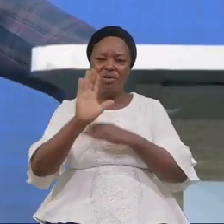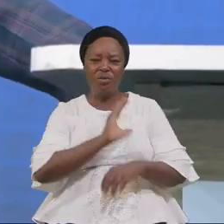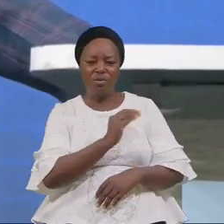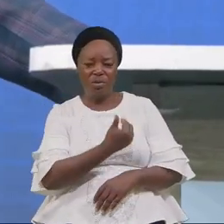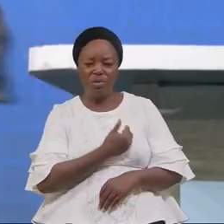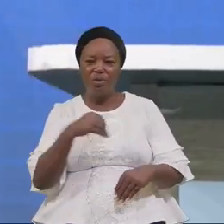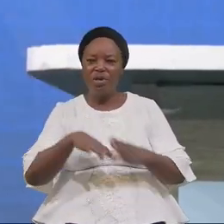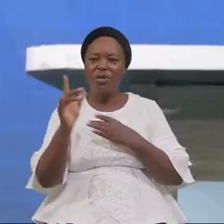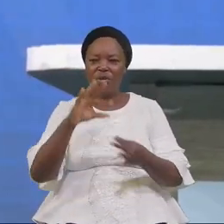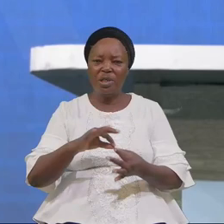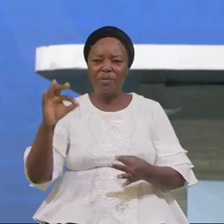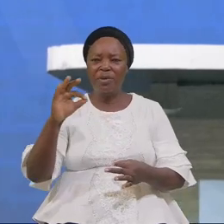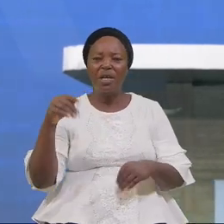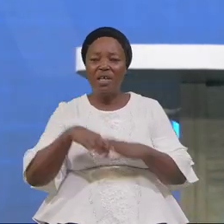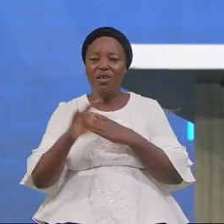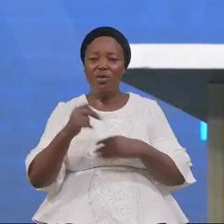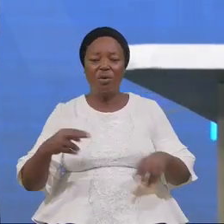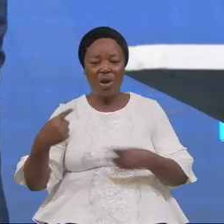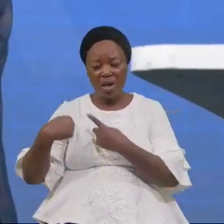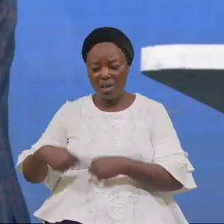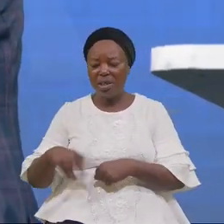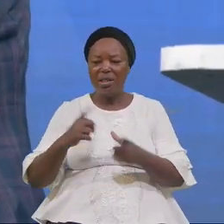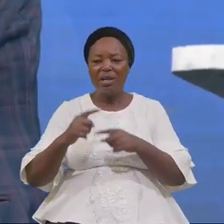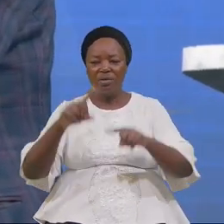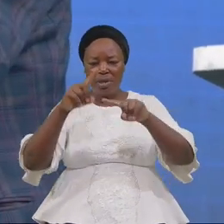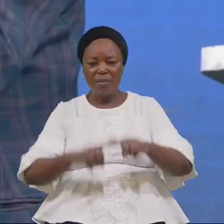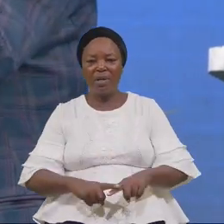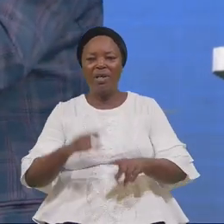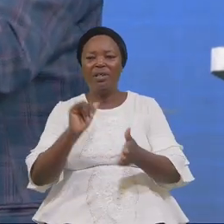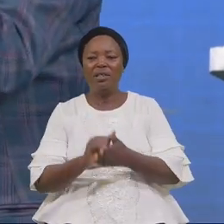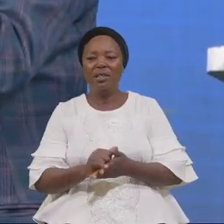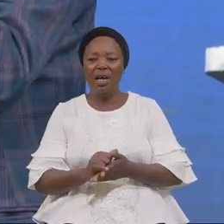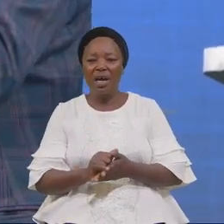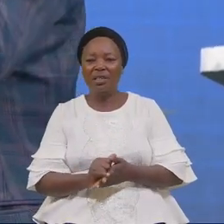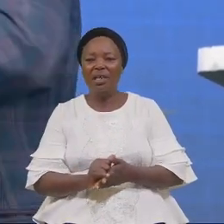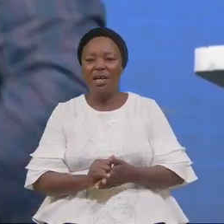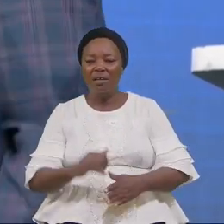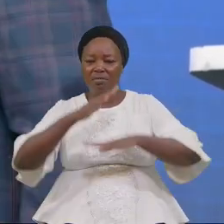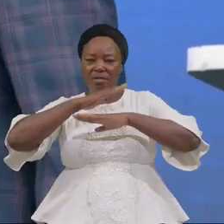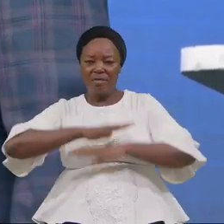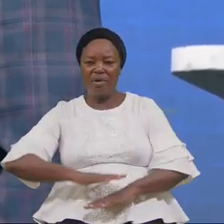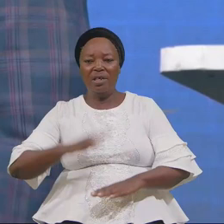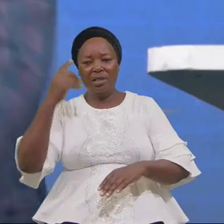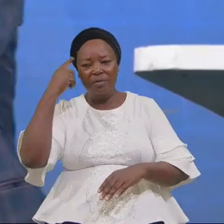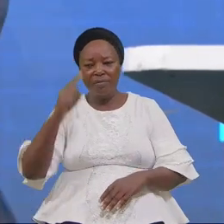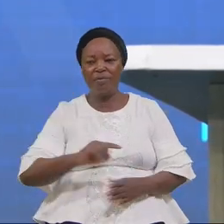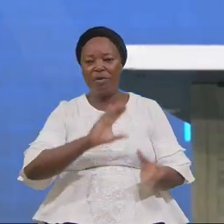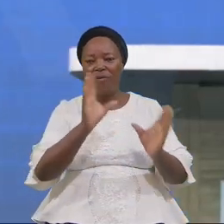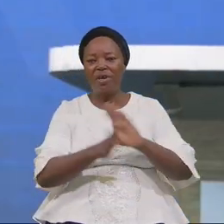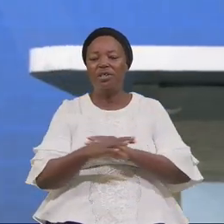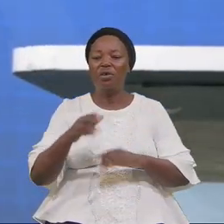your spirit, in your heart. Reliance that leads for conversion on Christ,